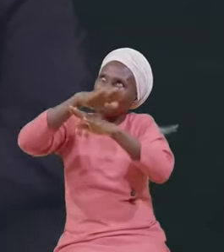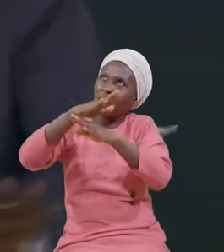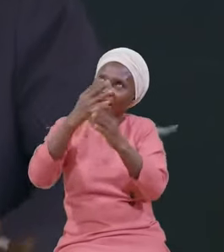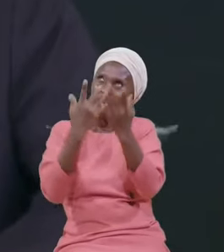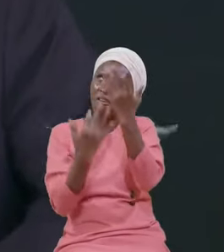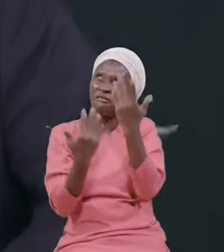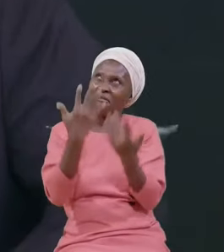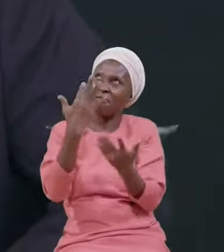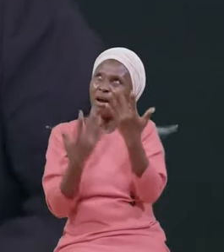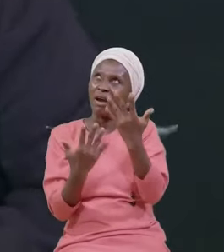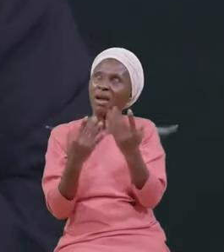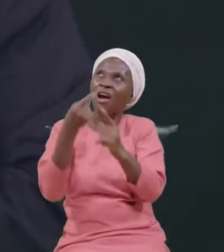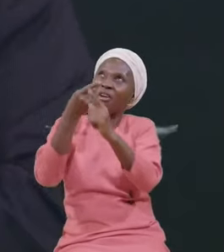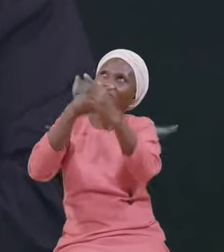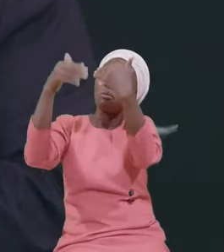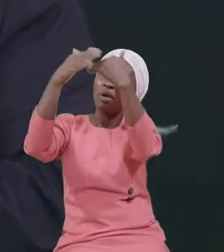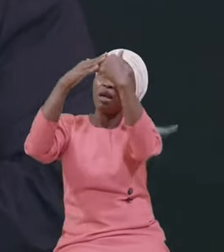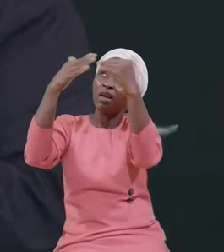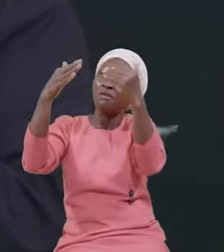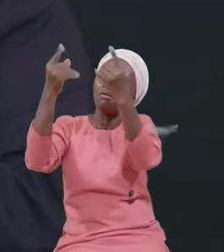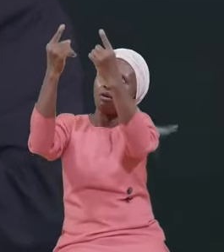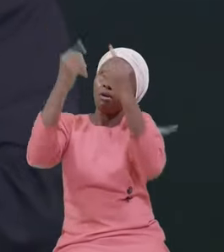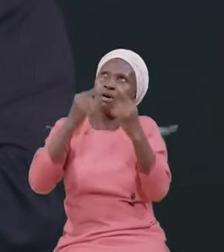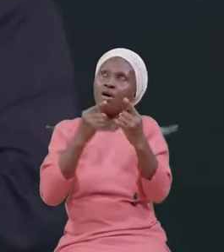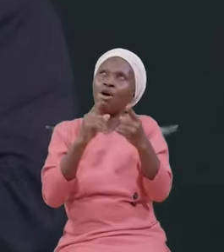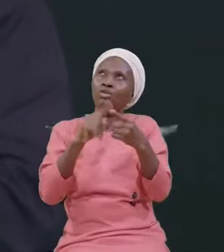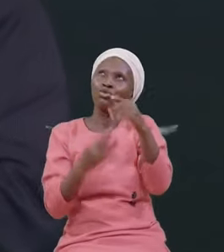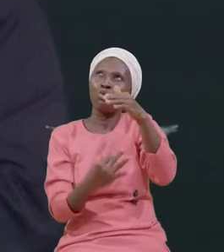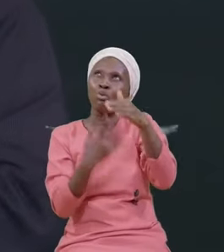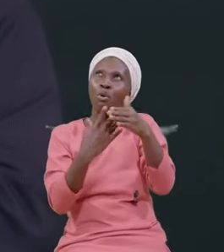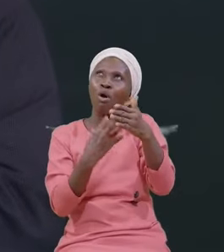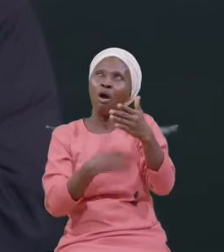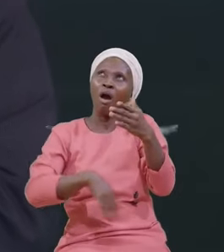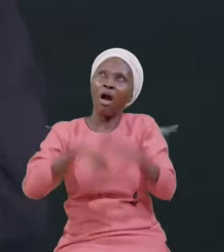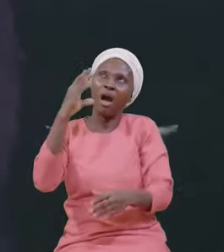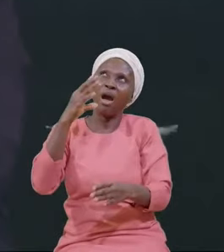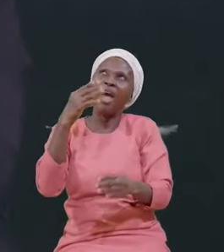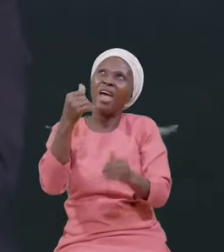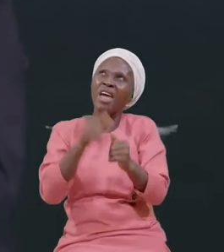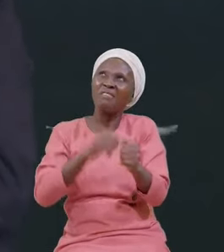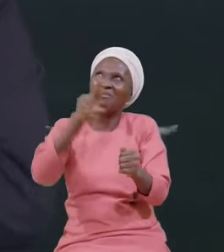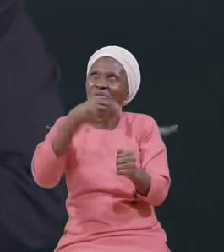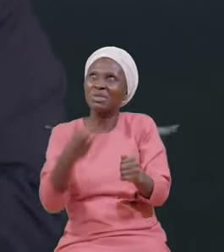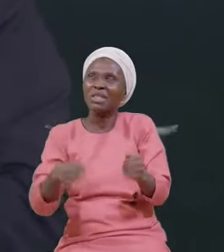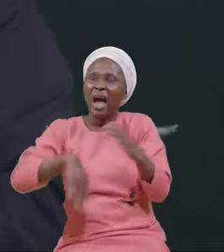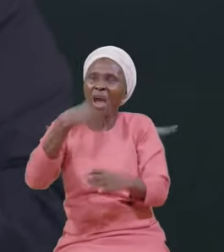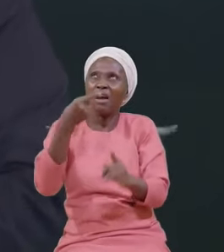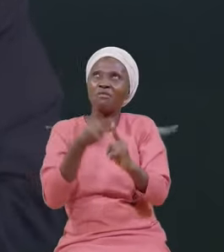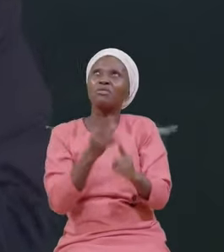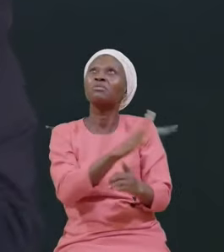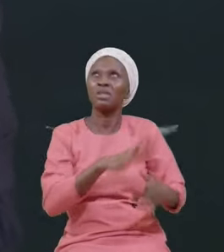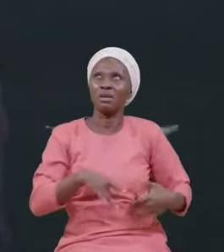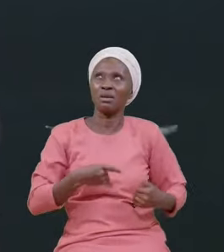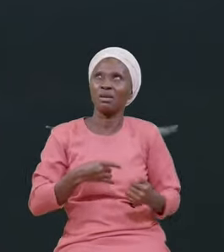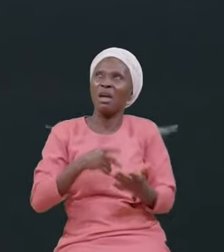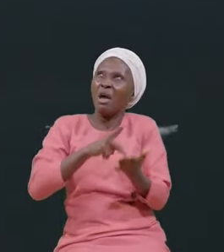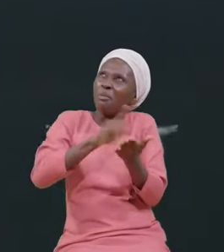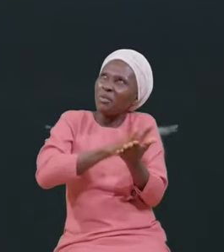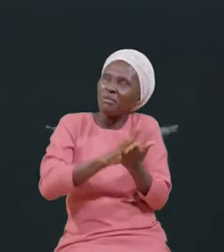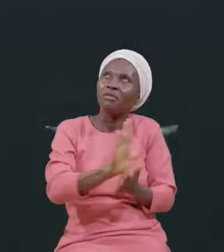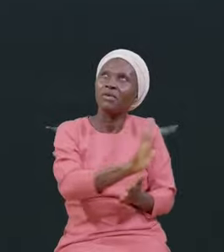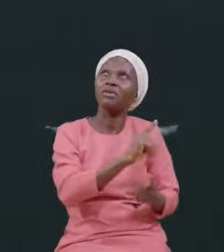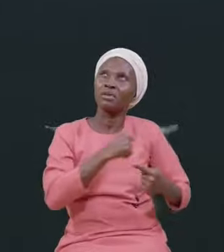heaven to burn every child useless Sin from their lives purify their heart